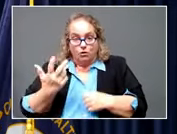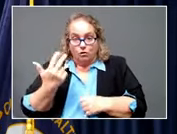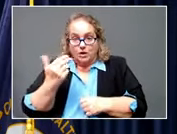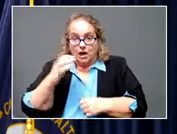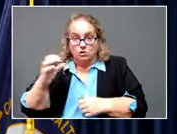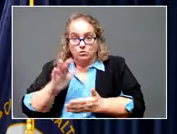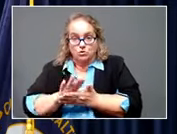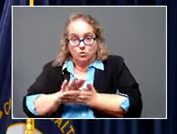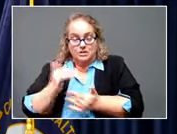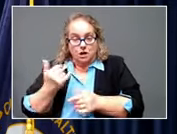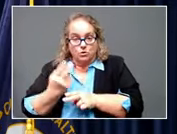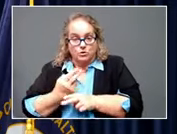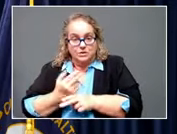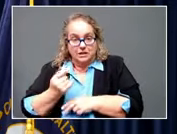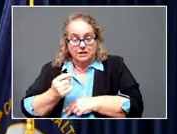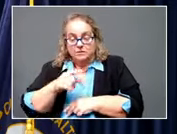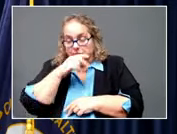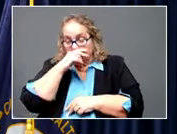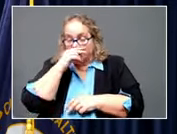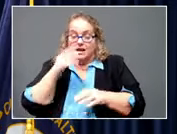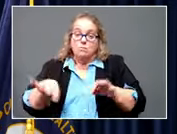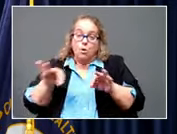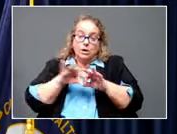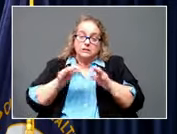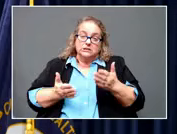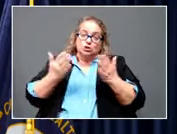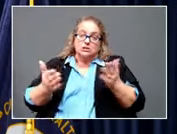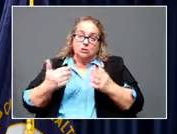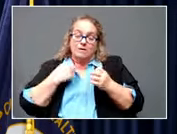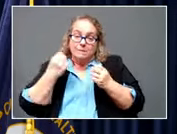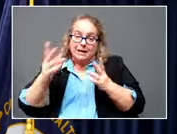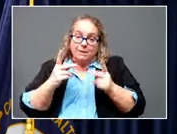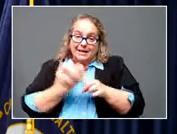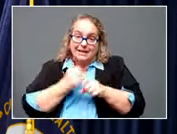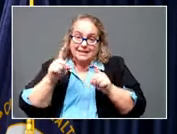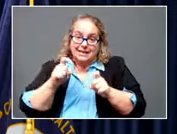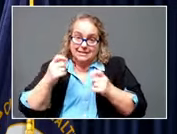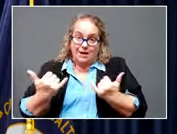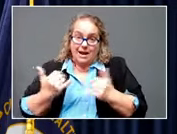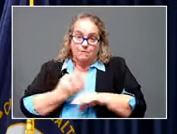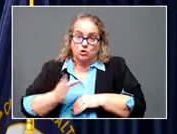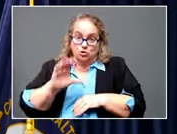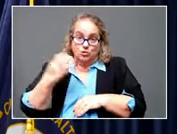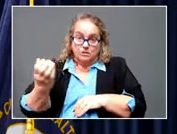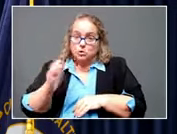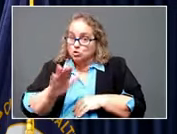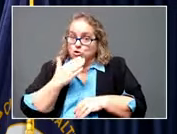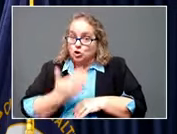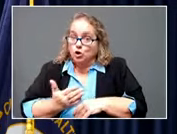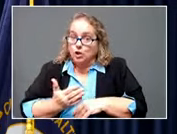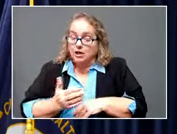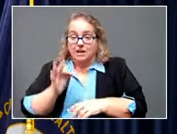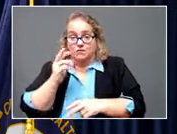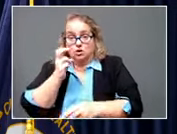Here is a really important suggestion. We have a lot of people getting tested right now after Christmas. Good. And if it's hard to get a test right now, I'm